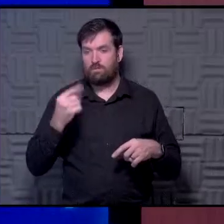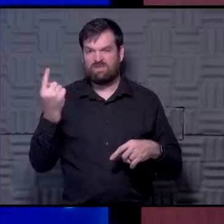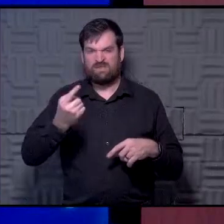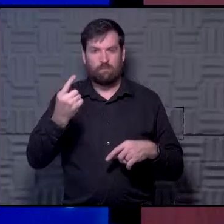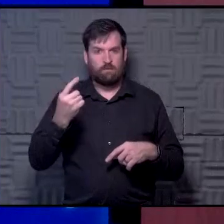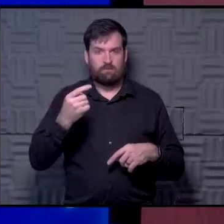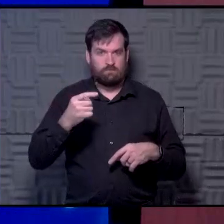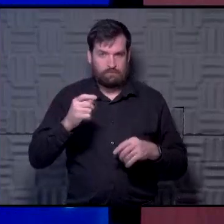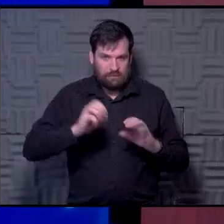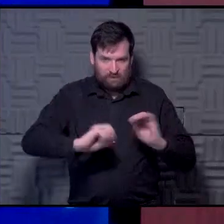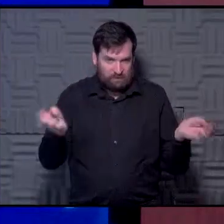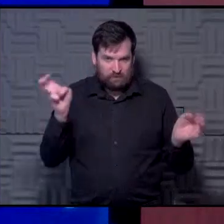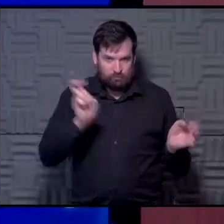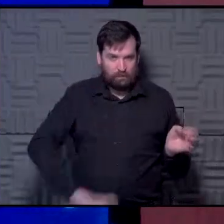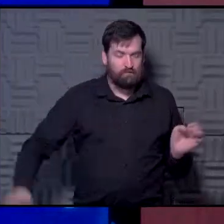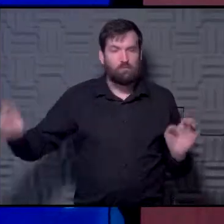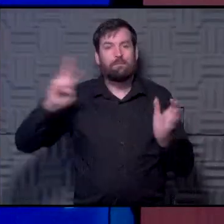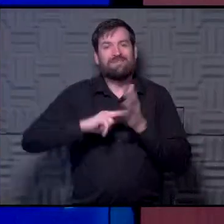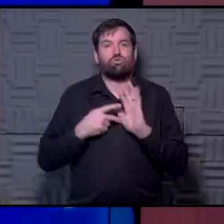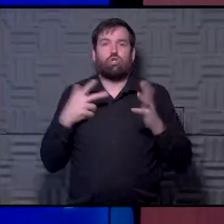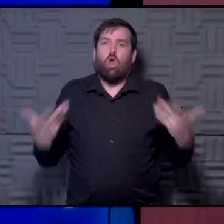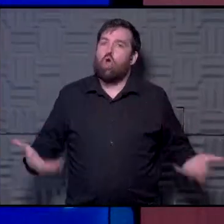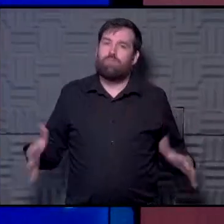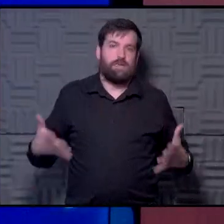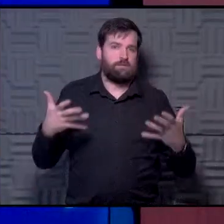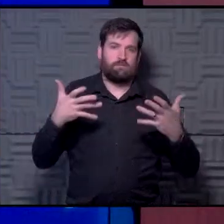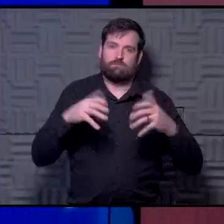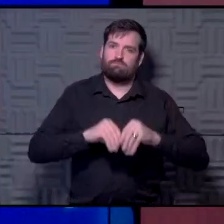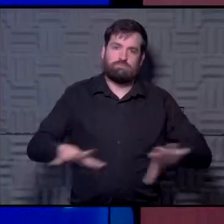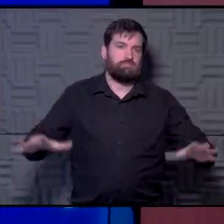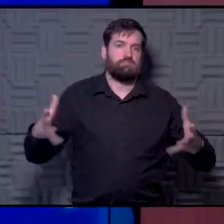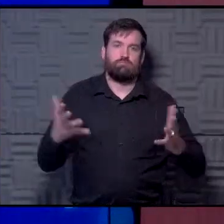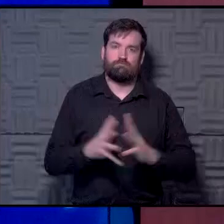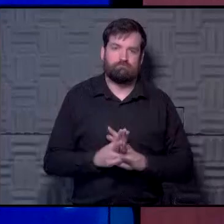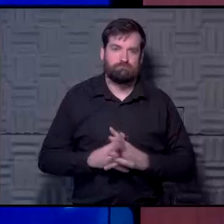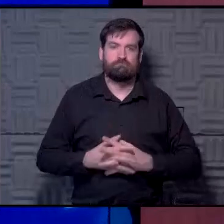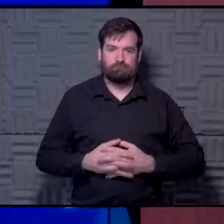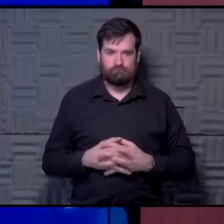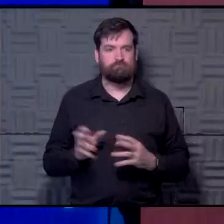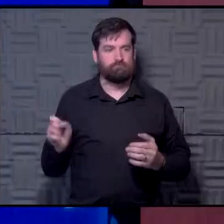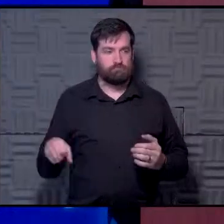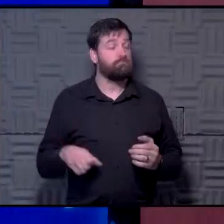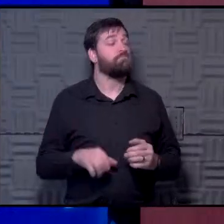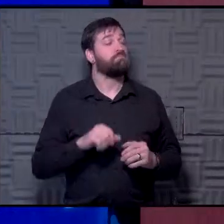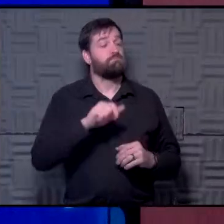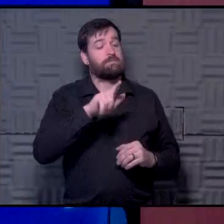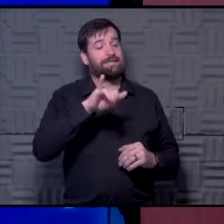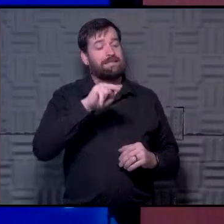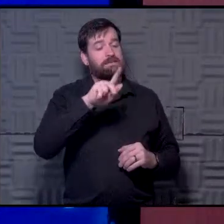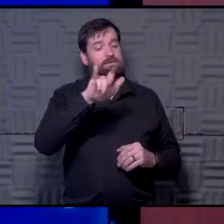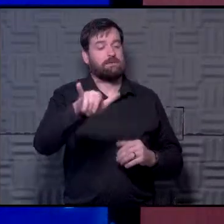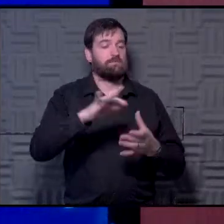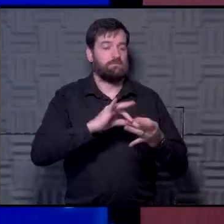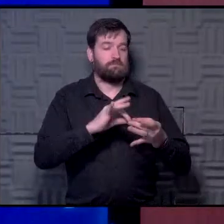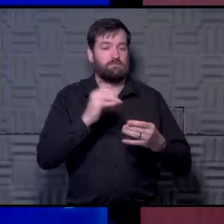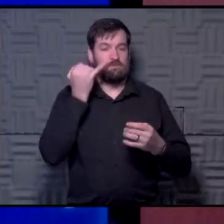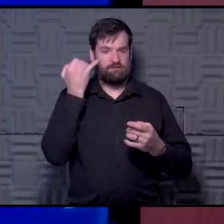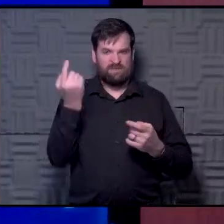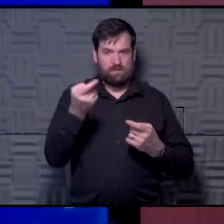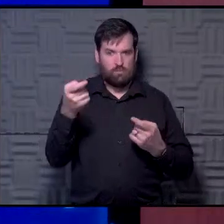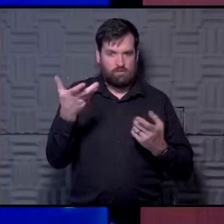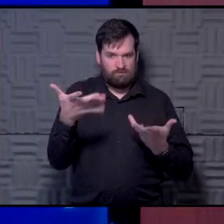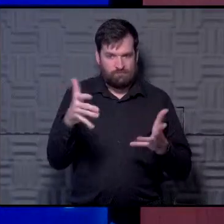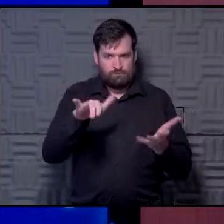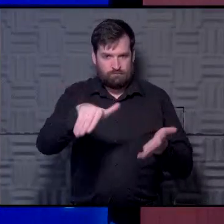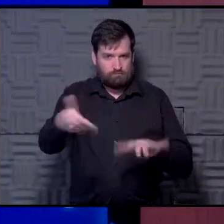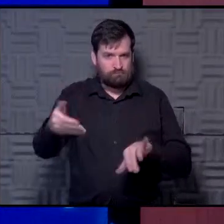hasn't had a travel history means that, okay, it's out there. Yeah. Right? We can't Yeah, you have avoid to that. It's believe out that. there. Yep. Yep. All right, Lindsay writes, if someone passes away in a Johnson